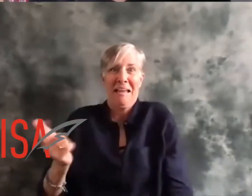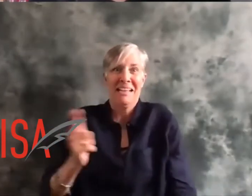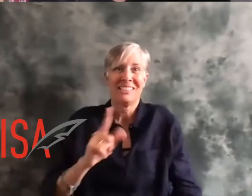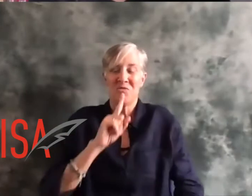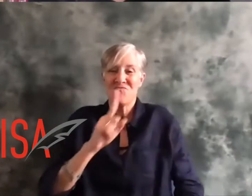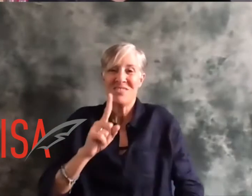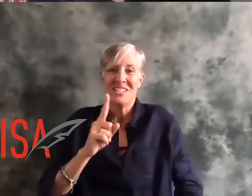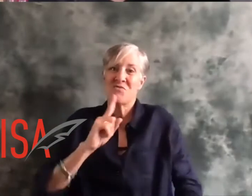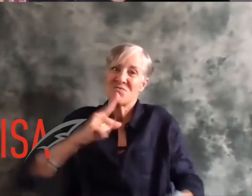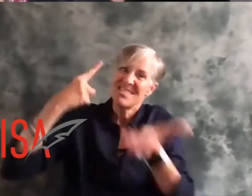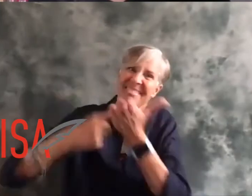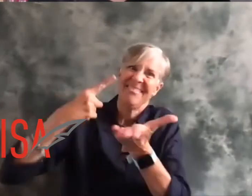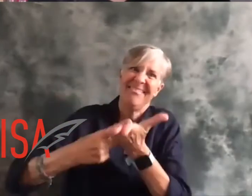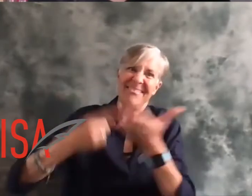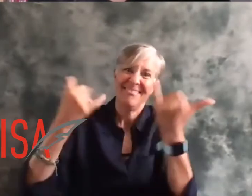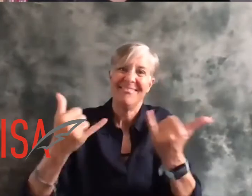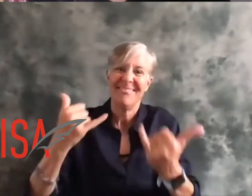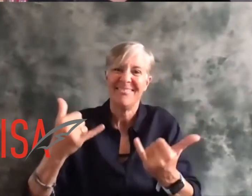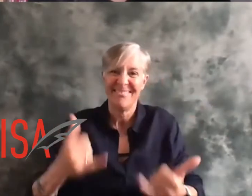And so